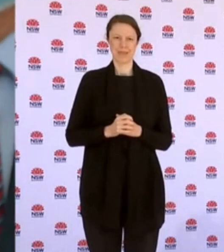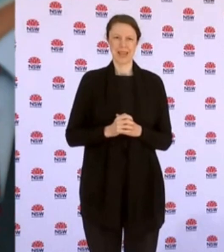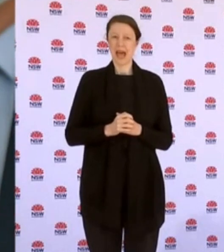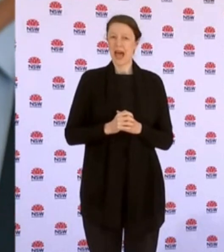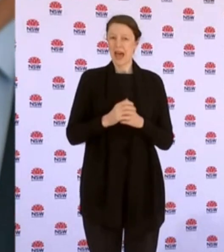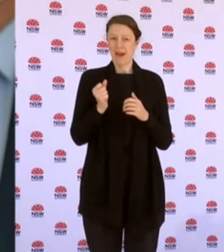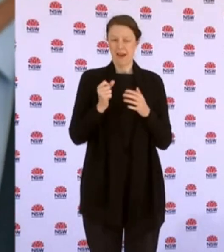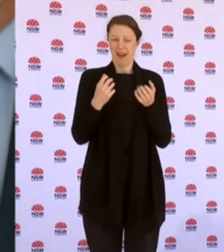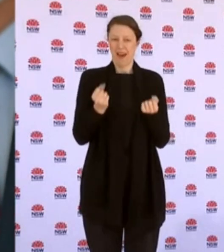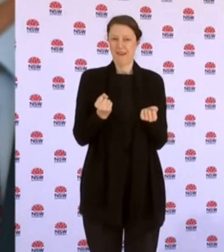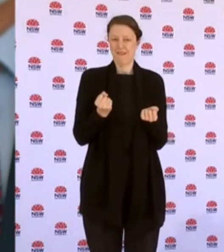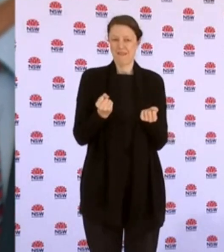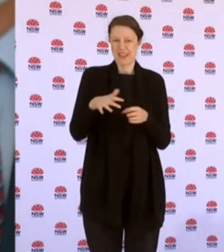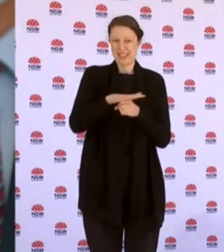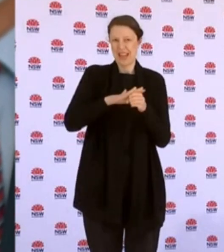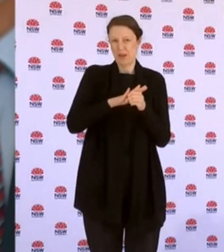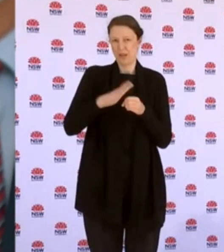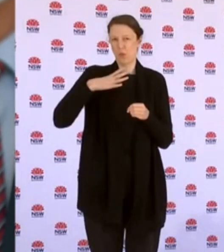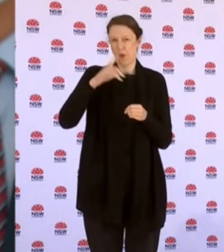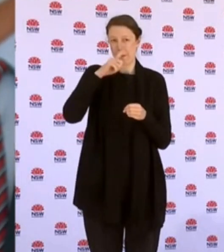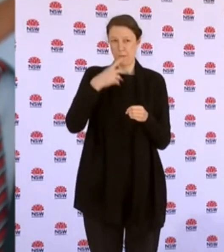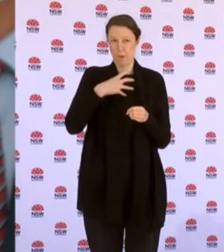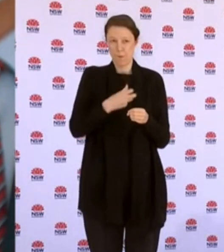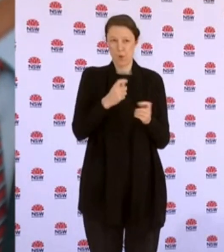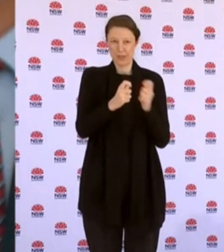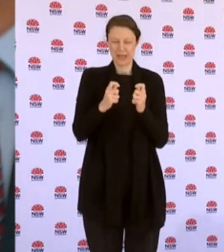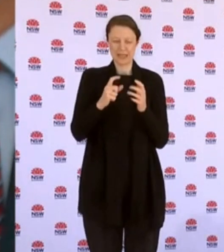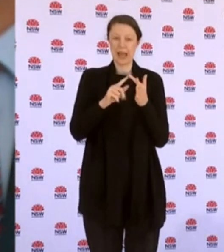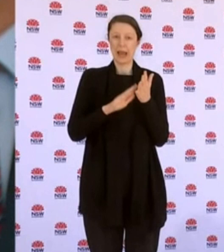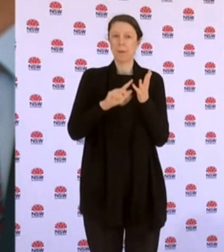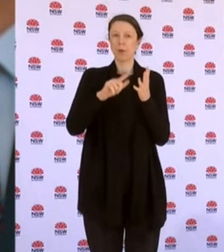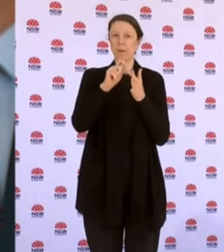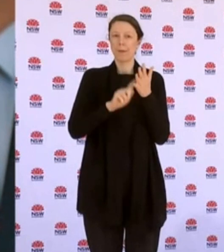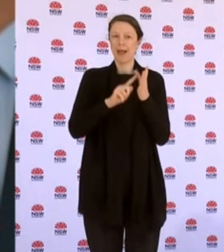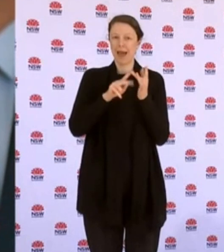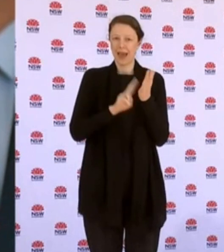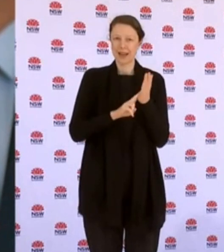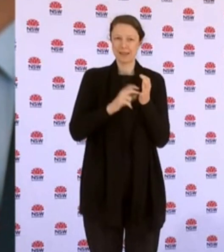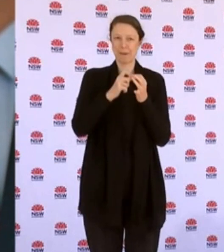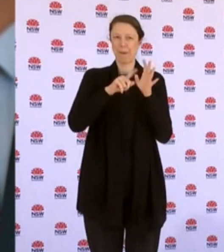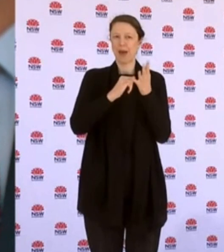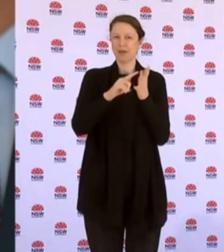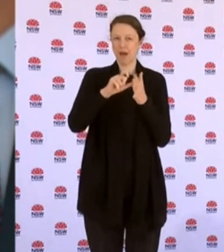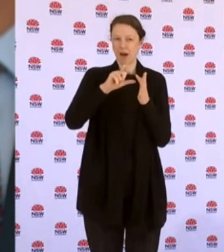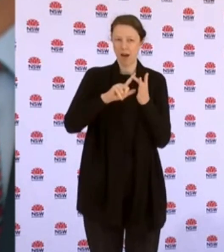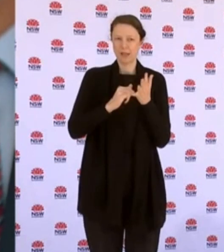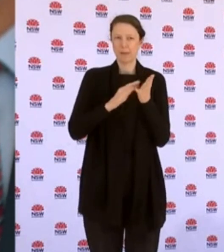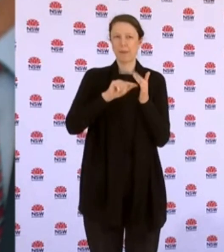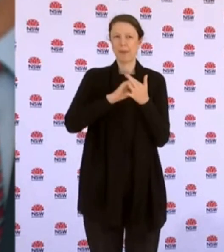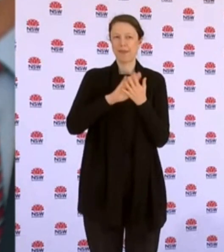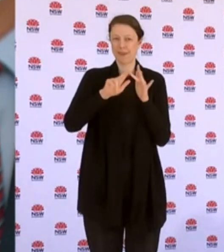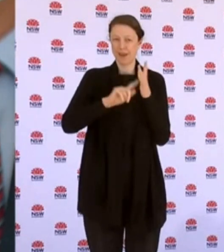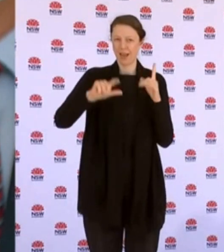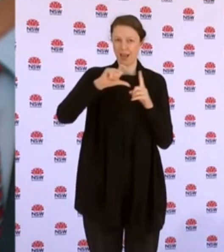Plains, Cumberland, Bayside, Greenfield Park, Fairfield Heights, Smithfield, St John's Park,